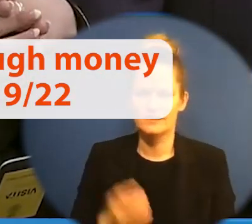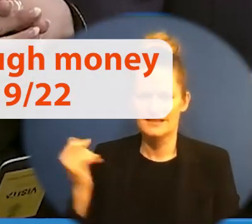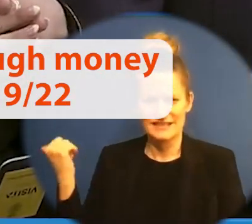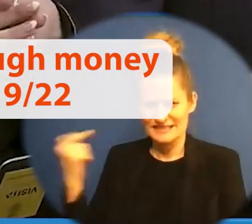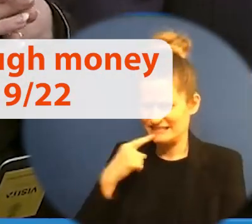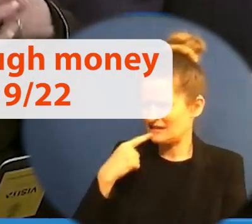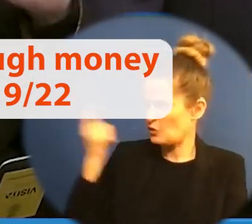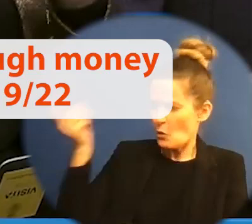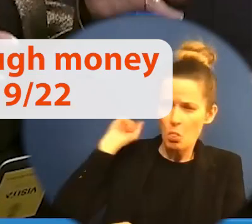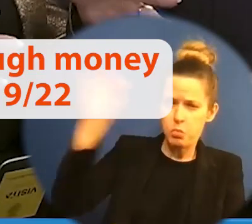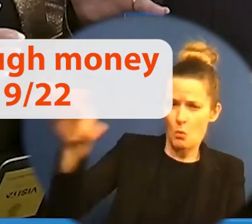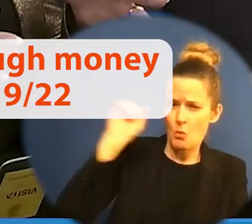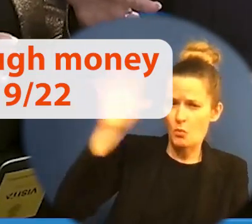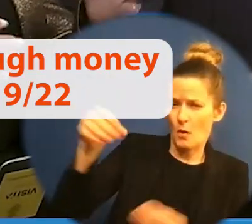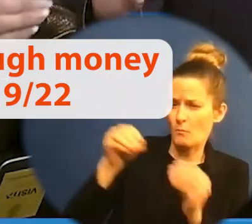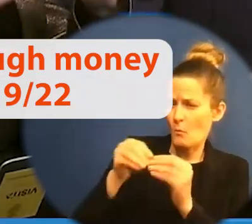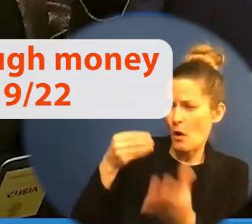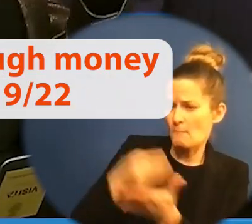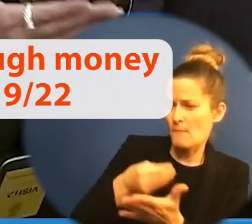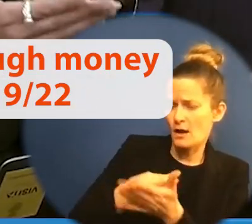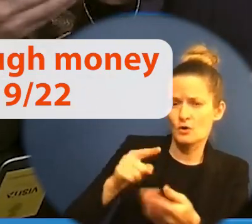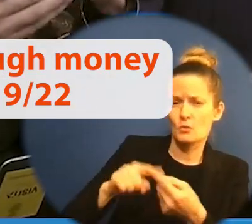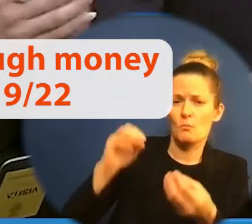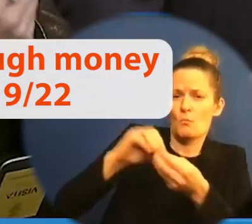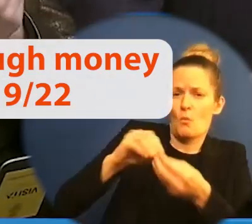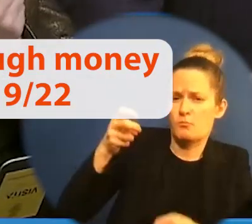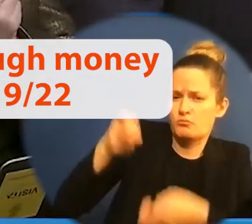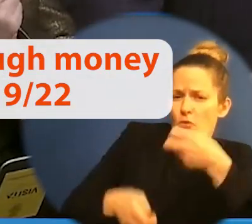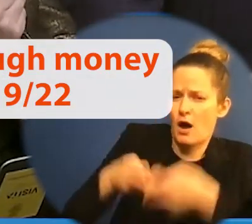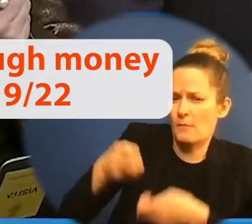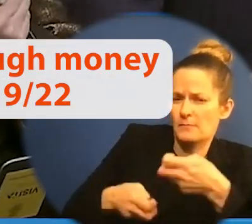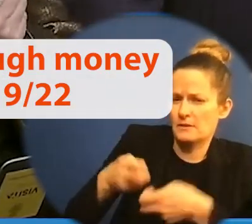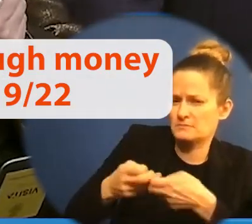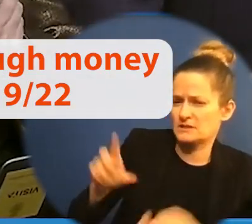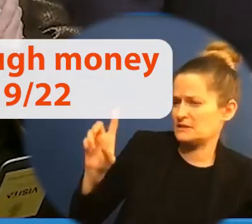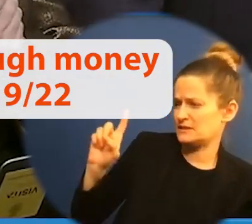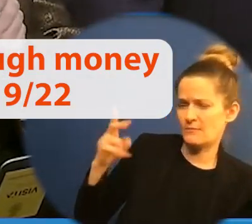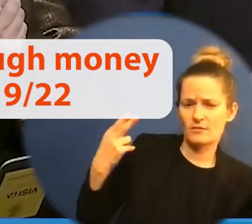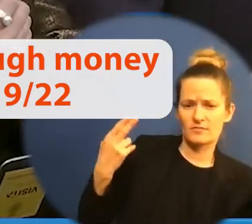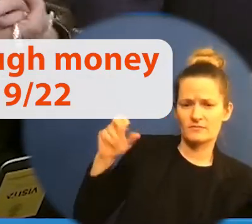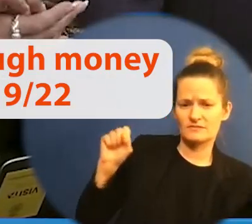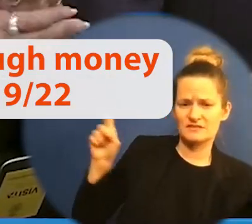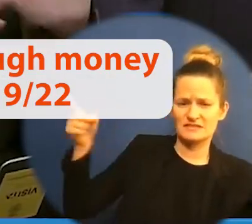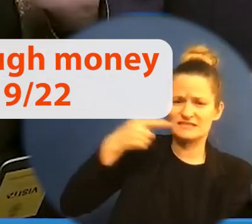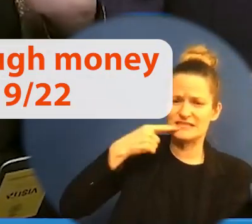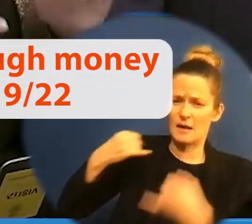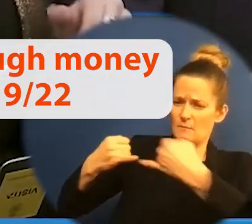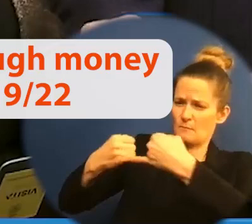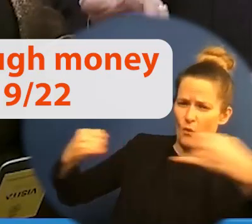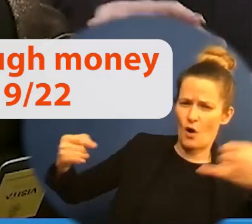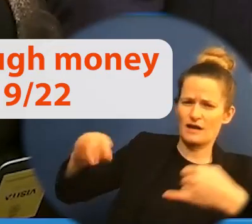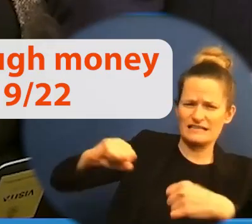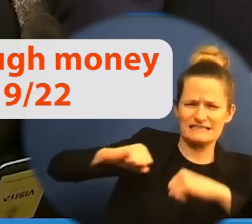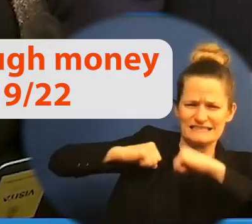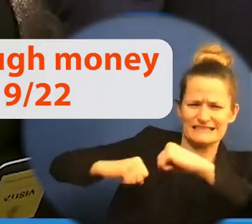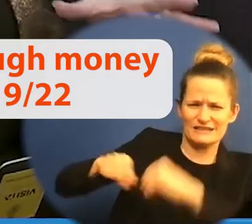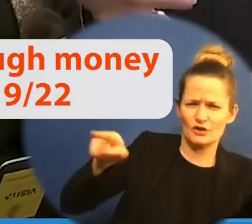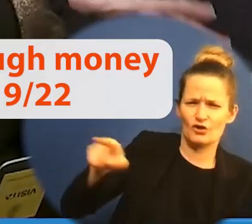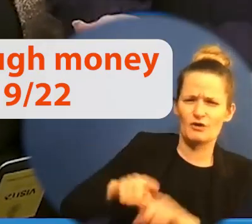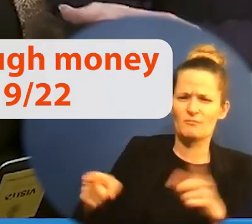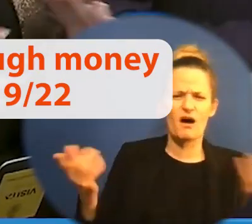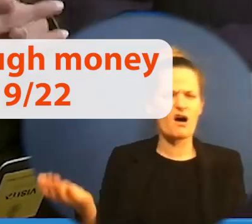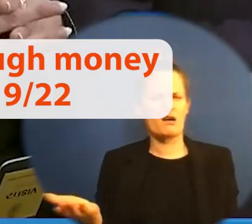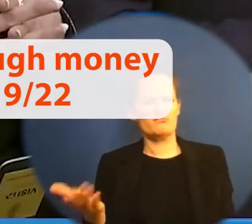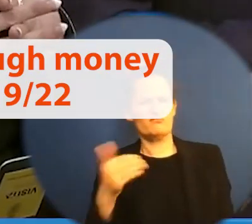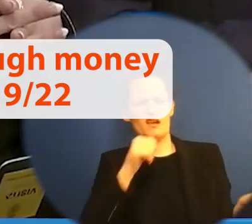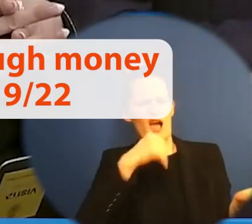they hesitate to throw more money at a problem, the Homeland Security Secretary saying that the border is secure, and some of the people who'd have to vote on that